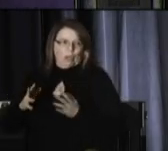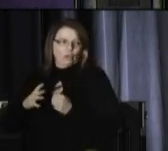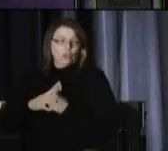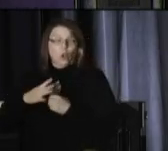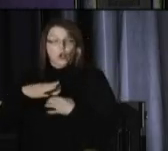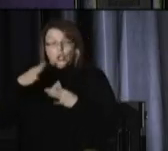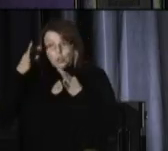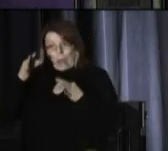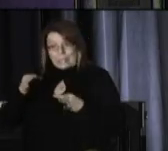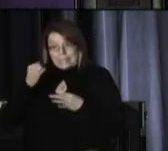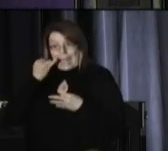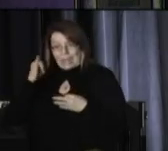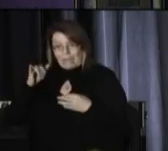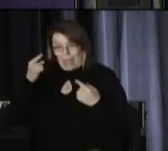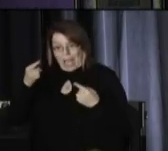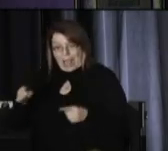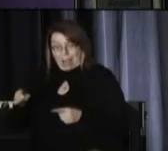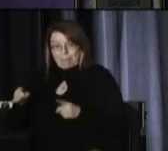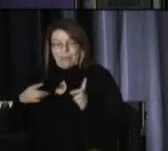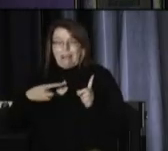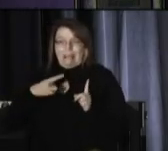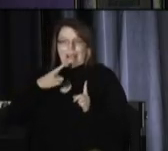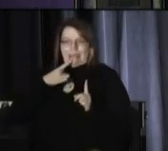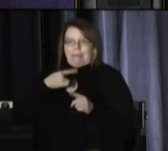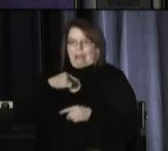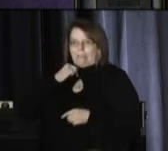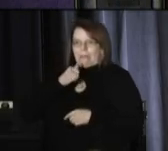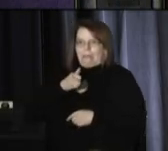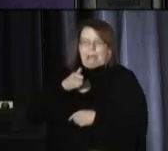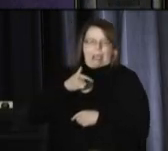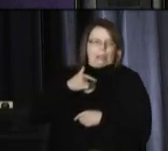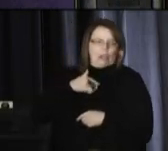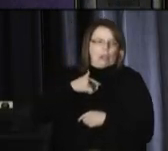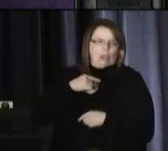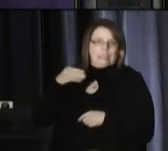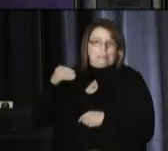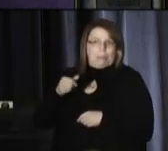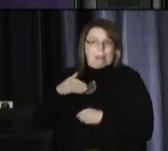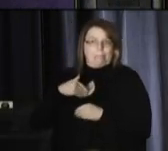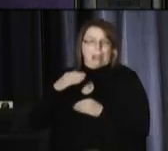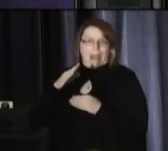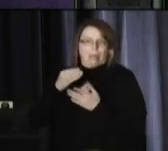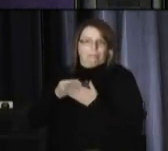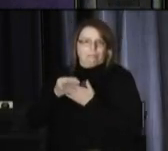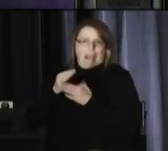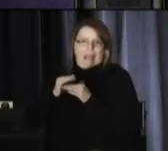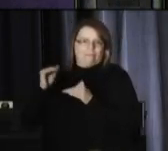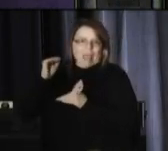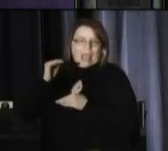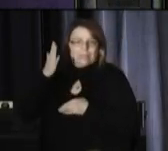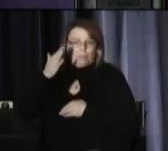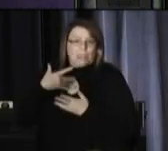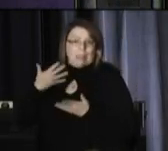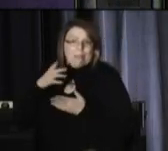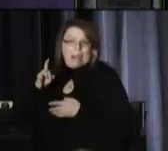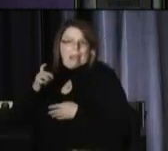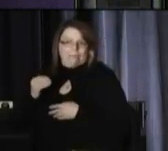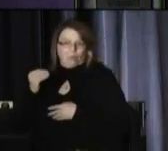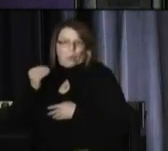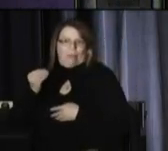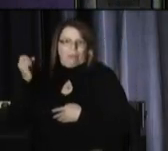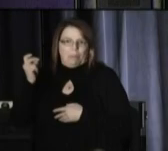decided that if that happened, because I said I'm not going to spend my advance, not that it was big anyway. I was like, because I might have to give it back, because I'm not going to do